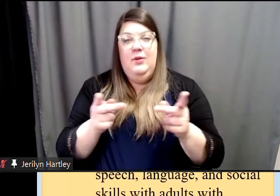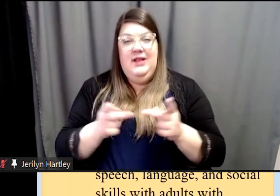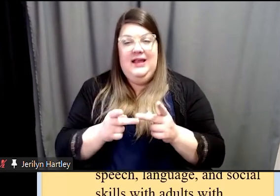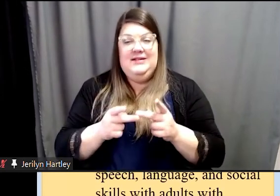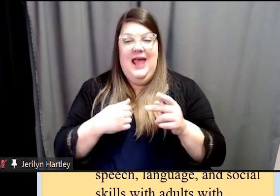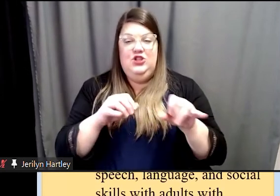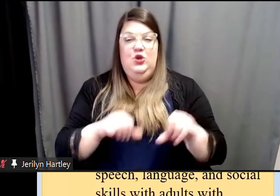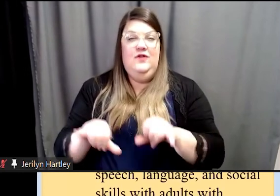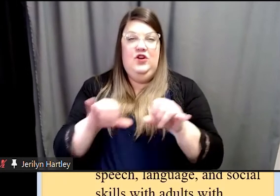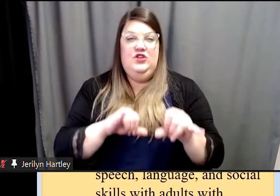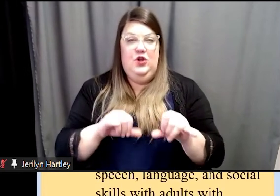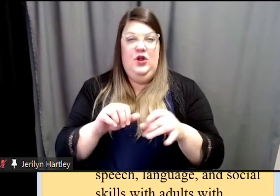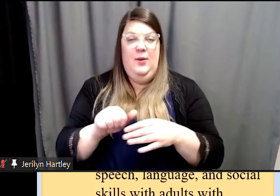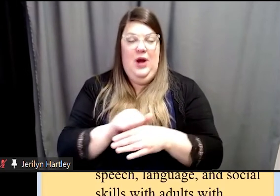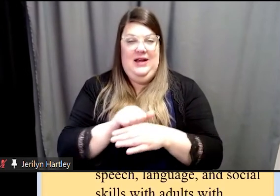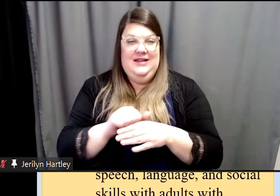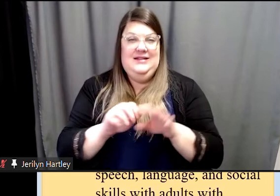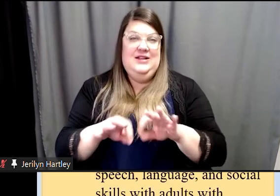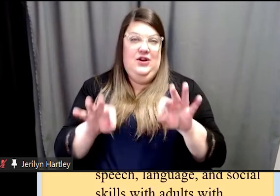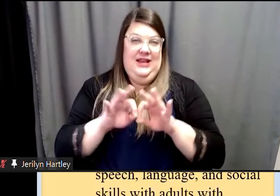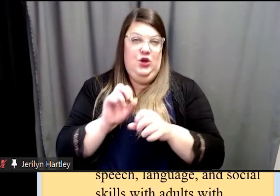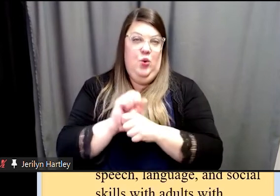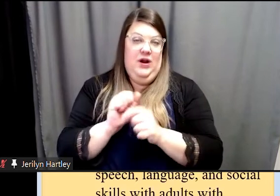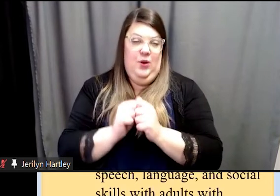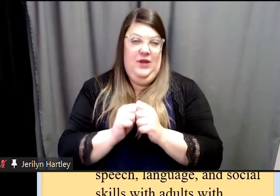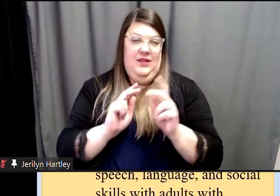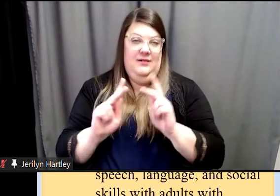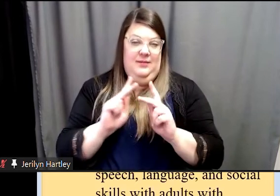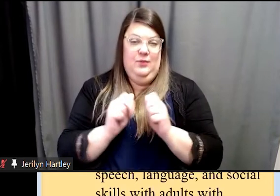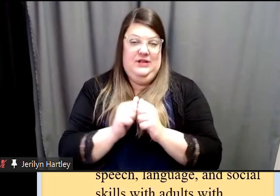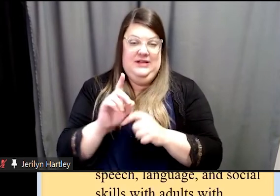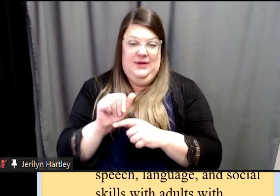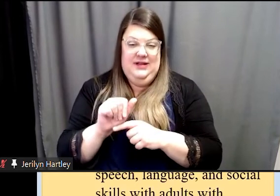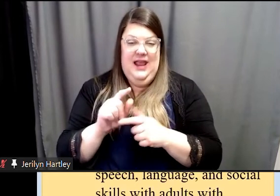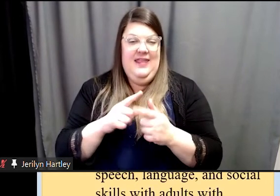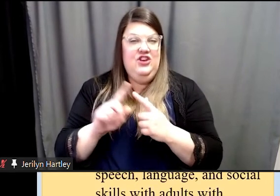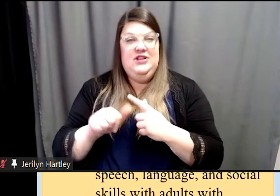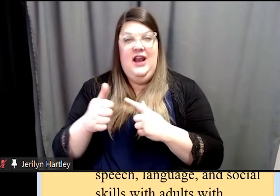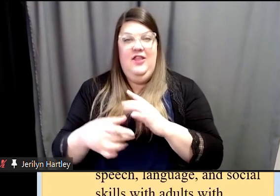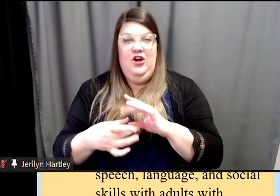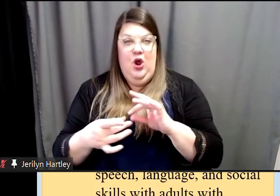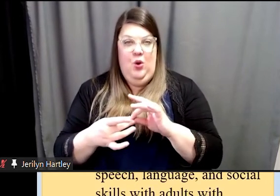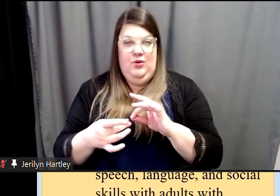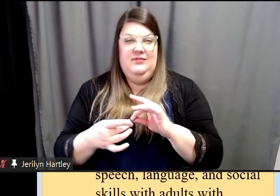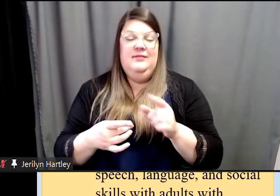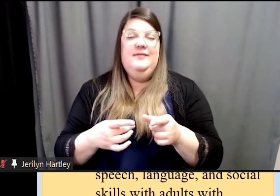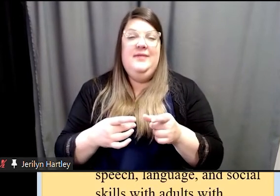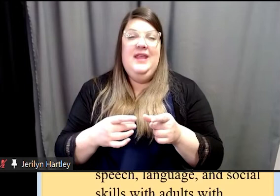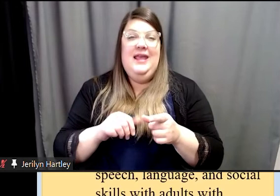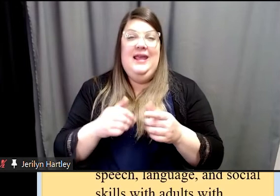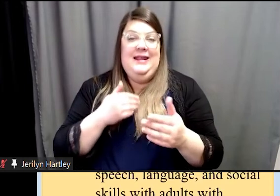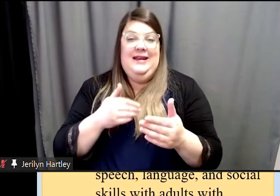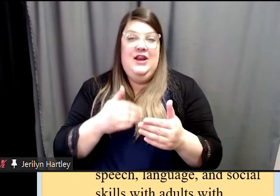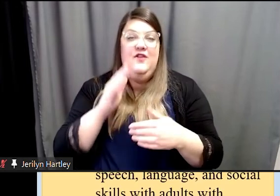practices that are key to working with adults with disabilities. And then just another note, in the near future, I'm going to